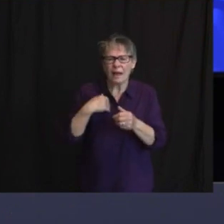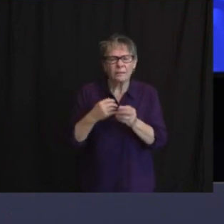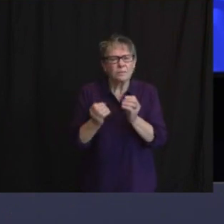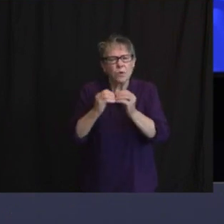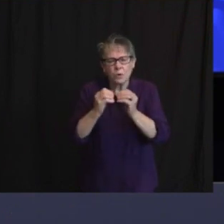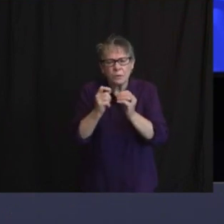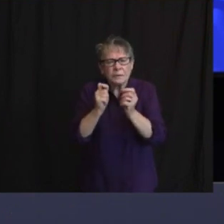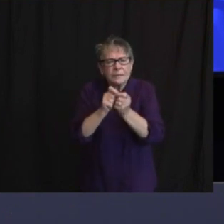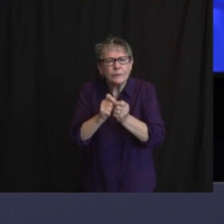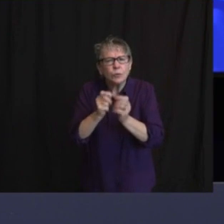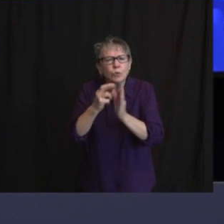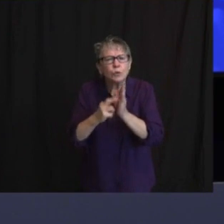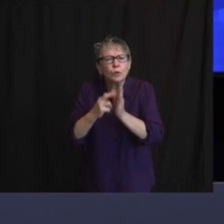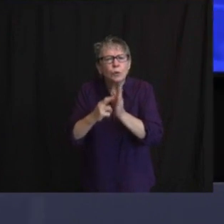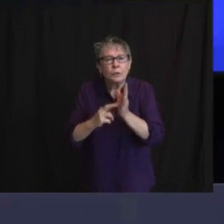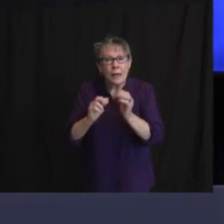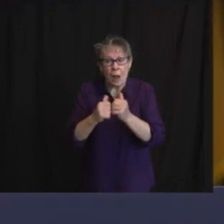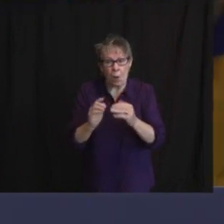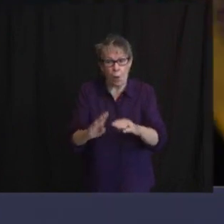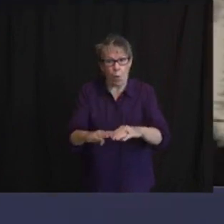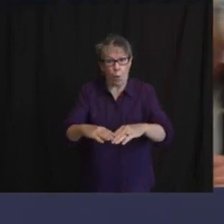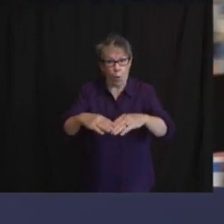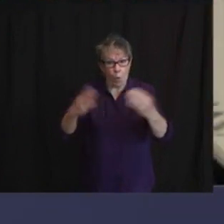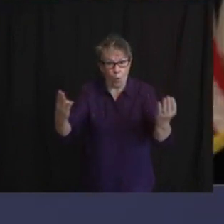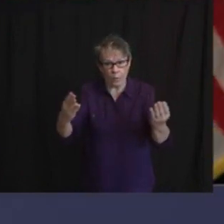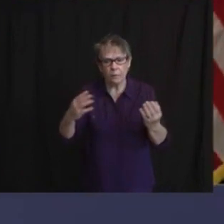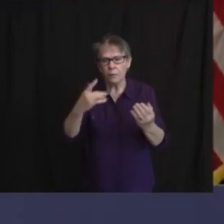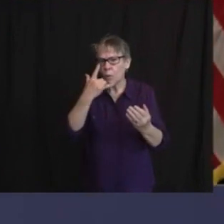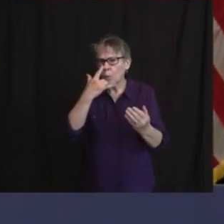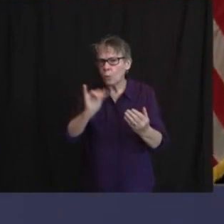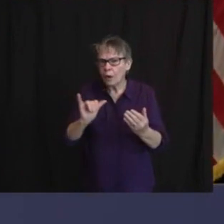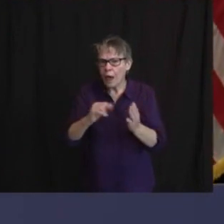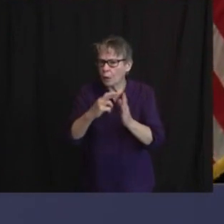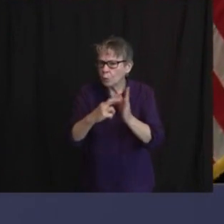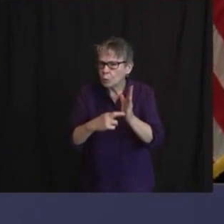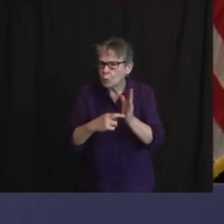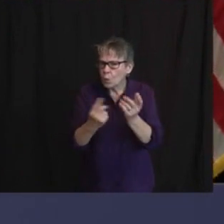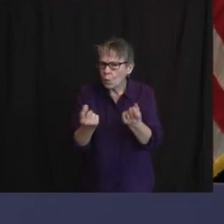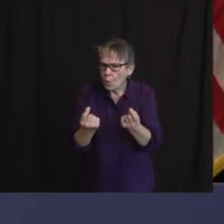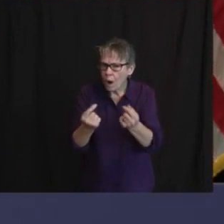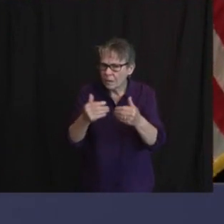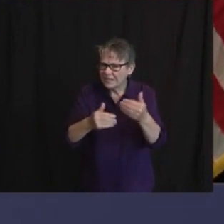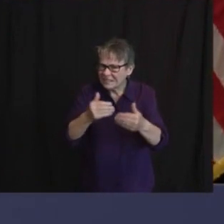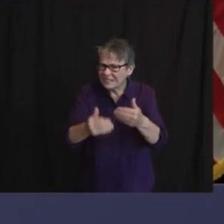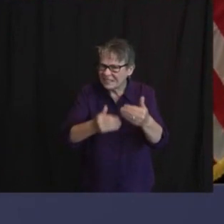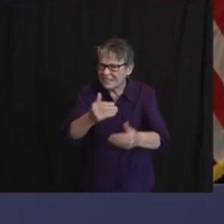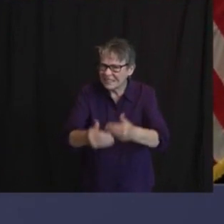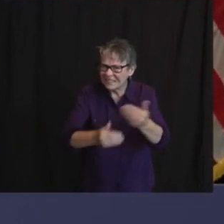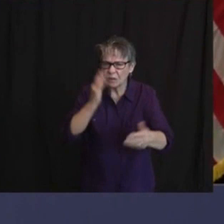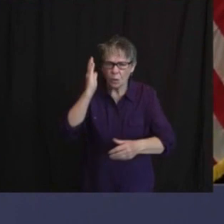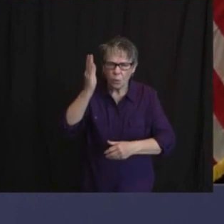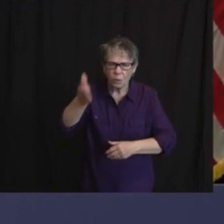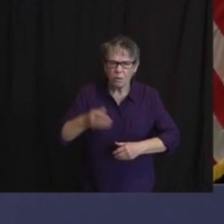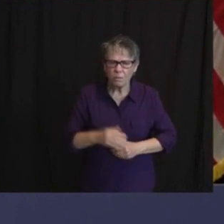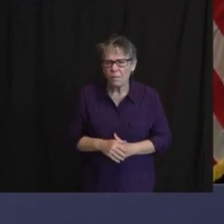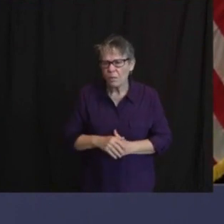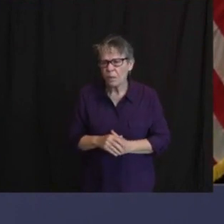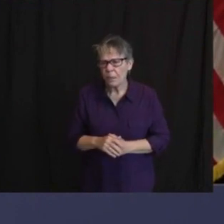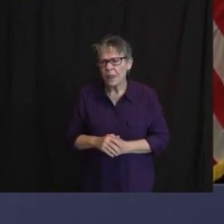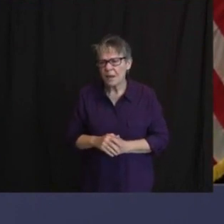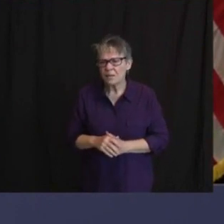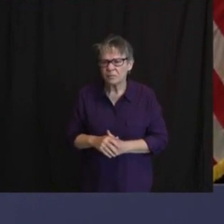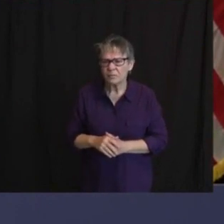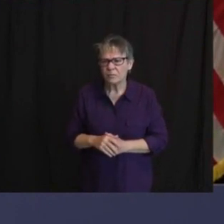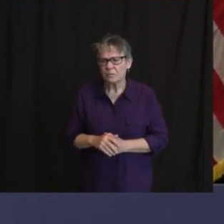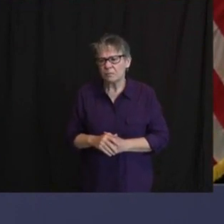oversight. Thanks, Gov. Thank you. So I'm going to mask up here as we exit stage left.